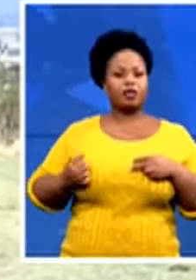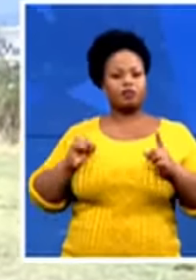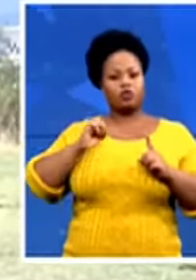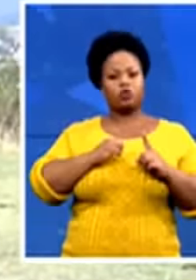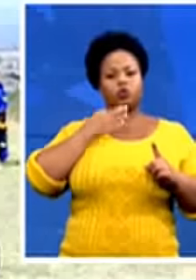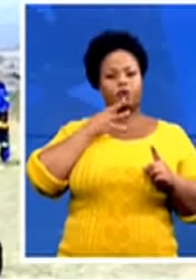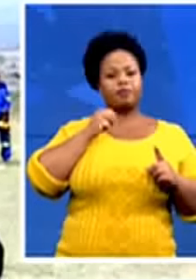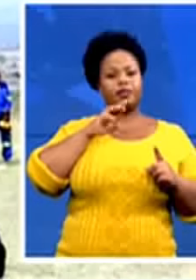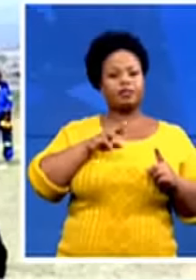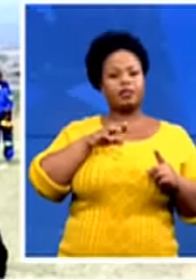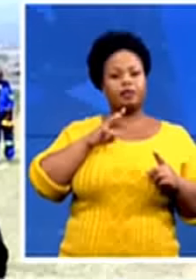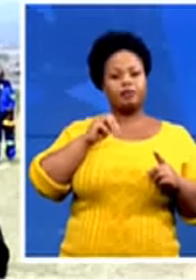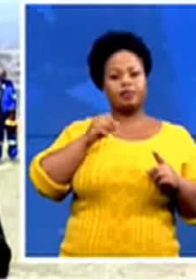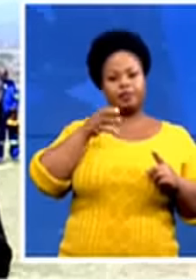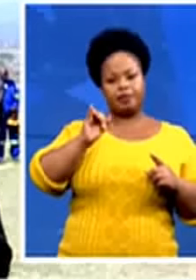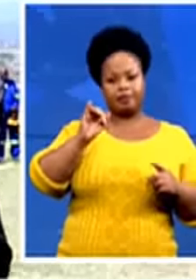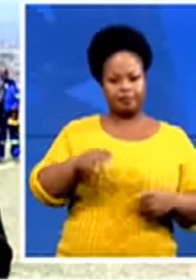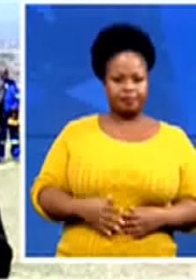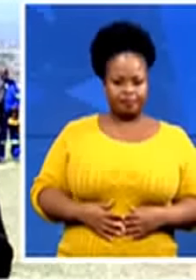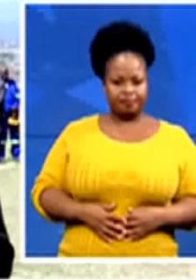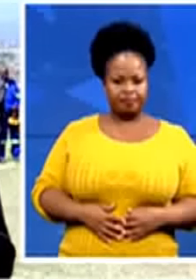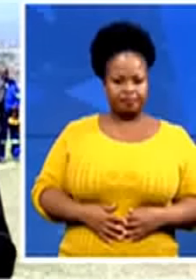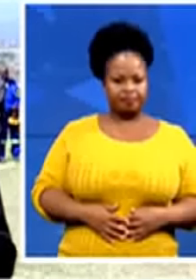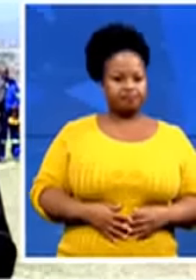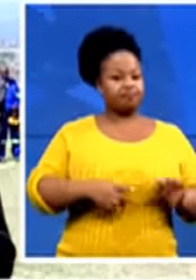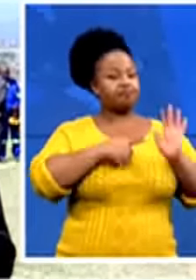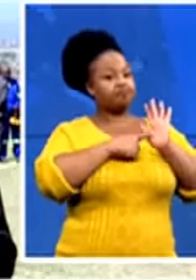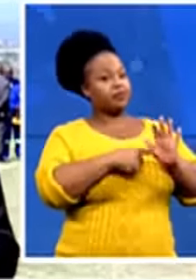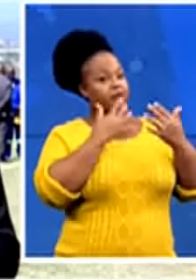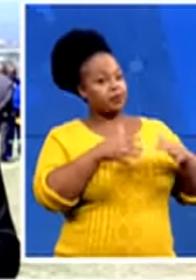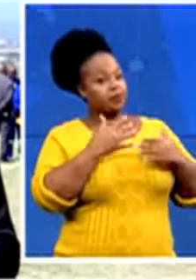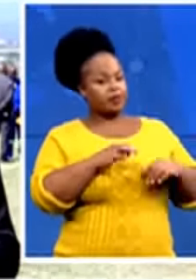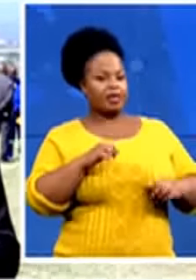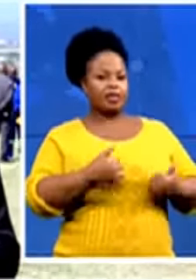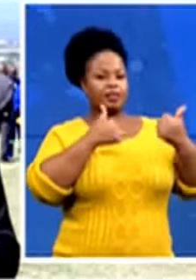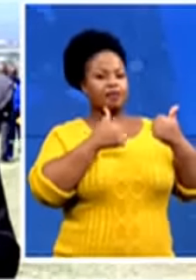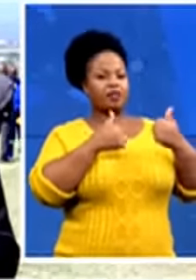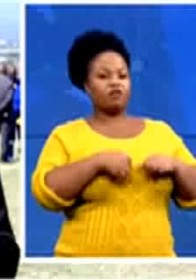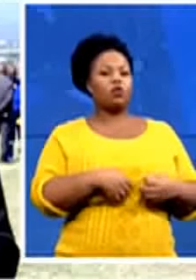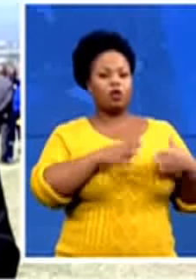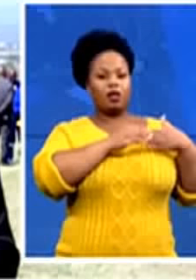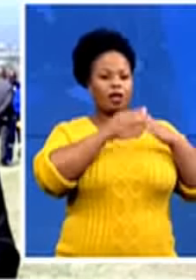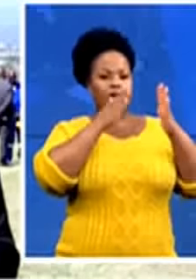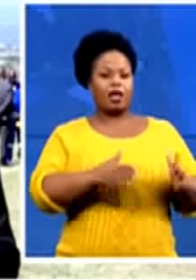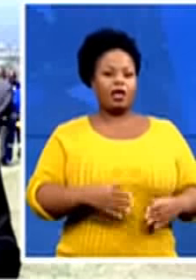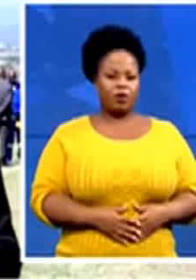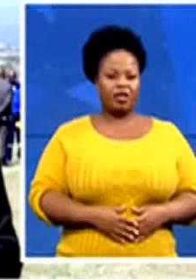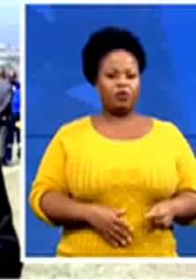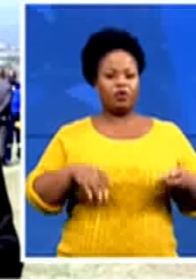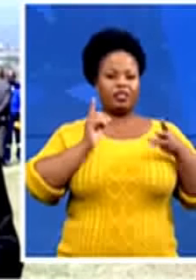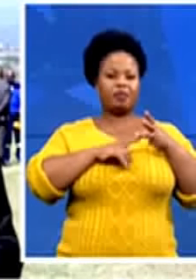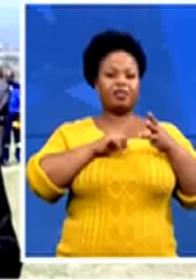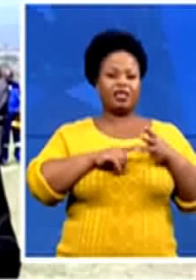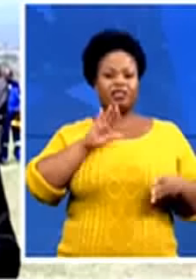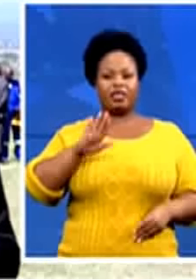Blaine? A shining example of servant leadership, an activist who fully identified